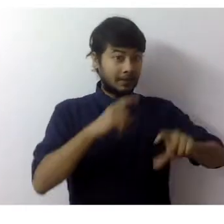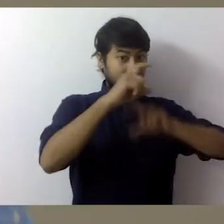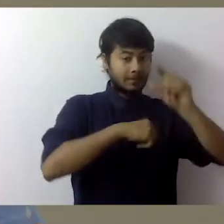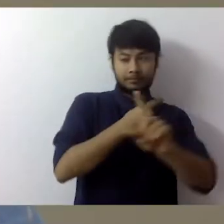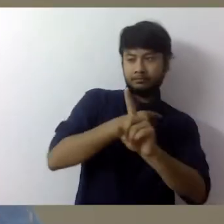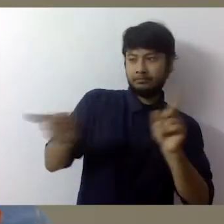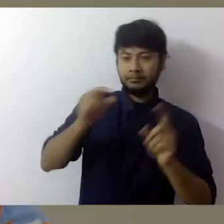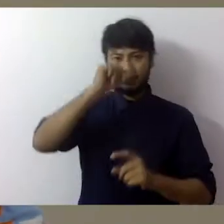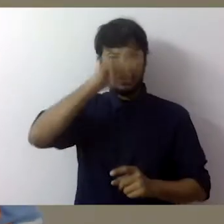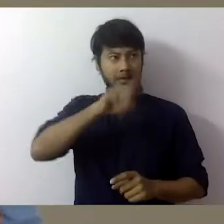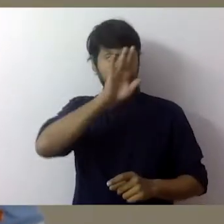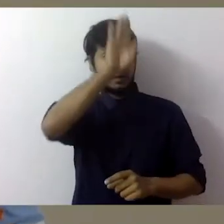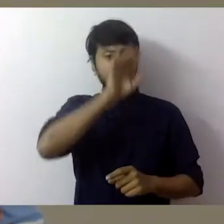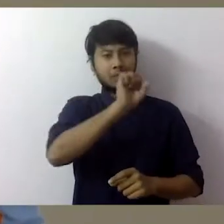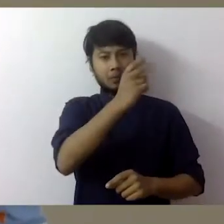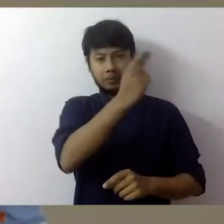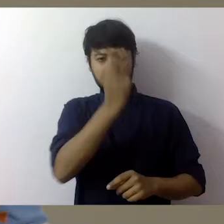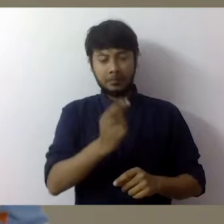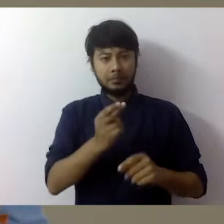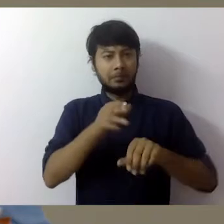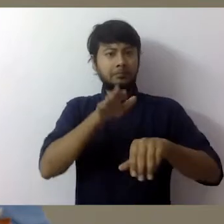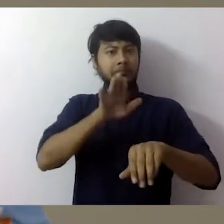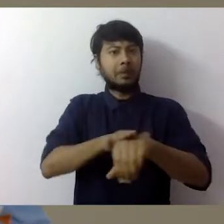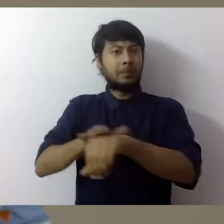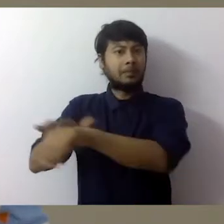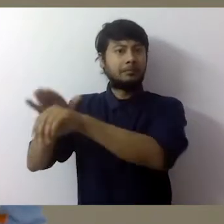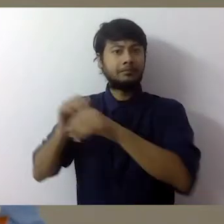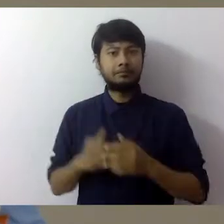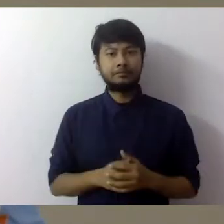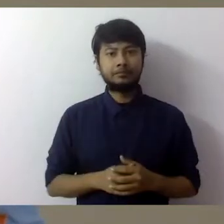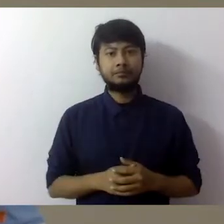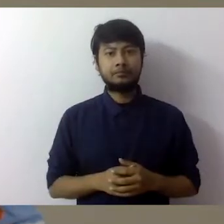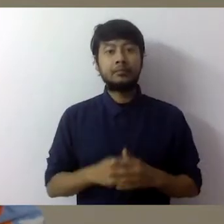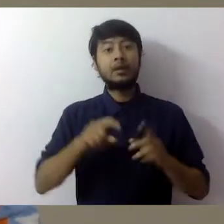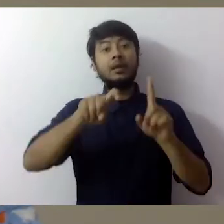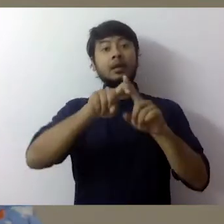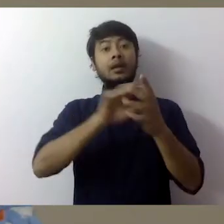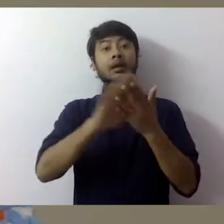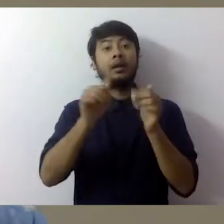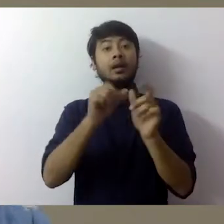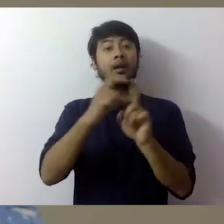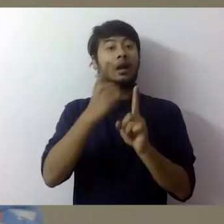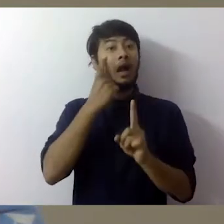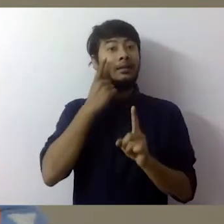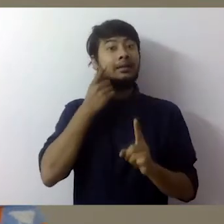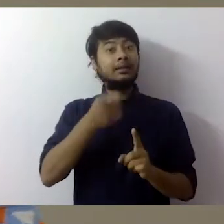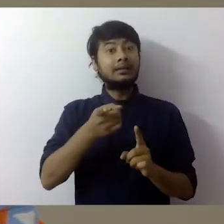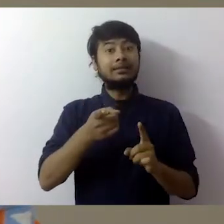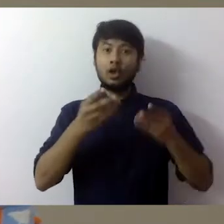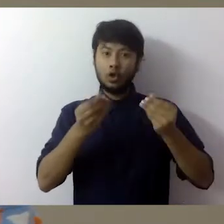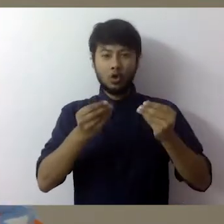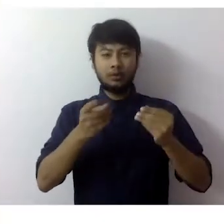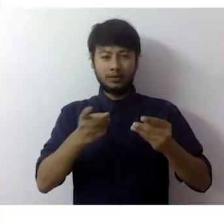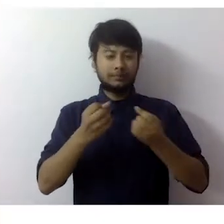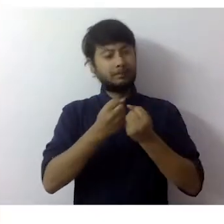labels. Khadi may have been the preferred choice of clothing in the freedom movement, but it was not the only appealing